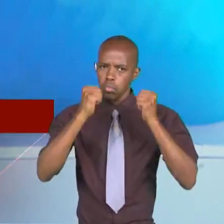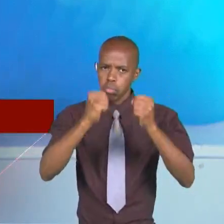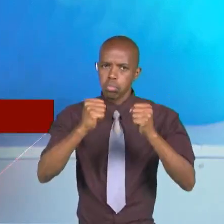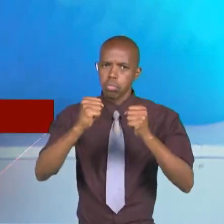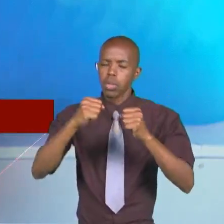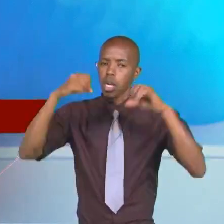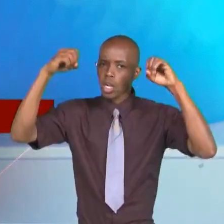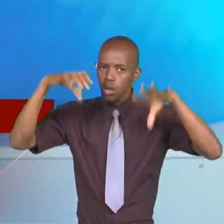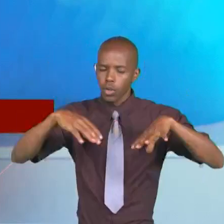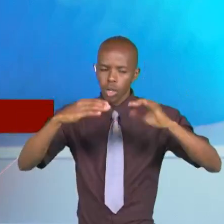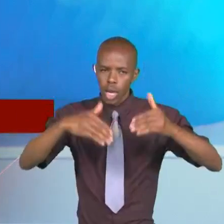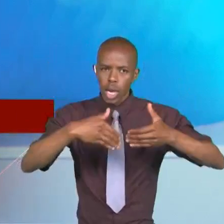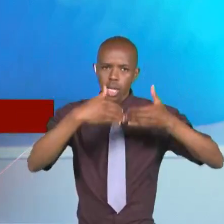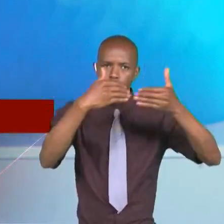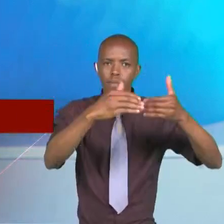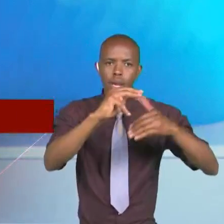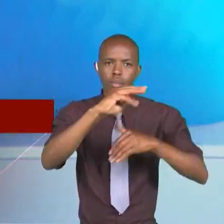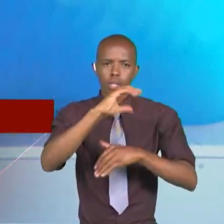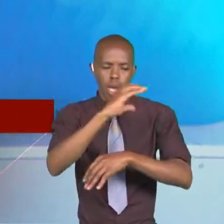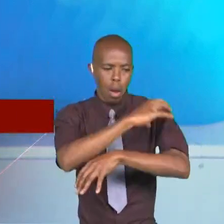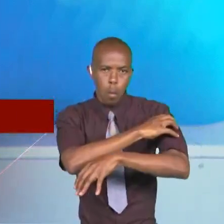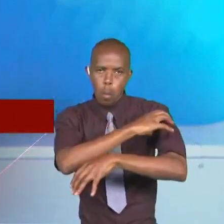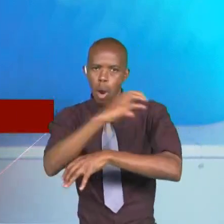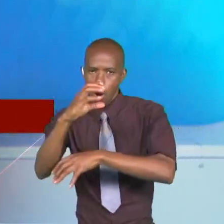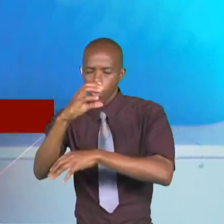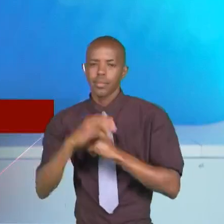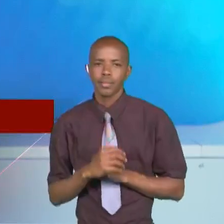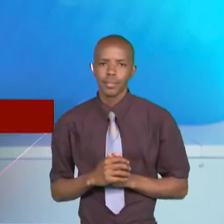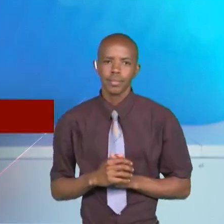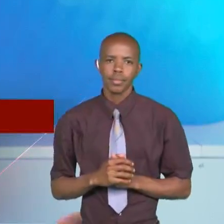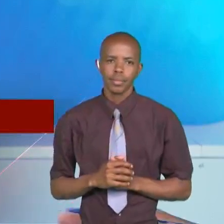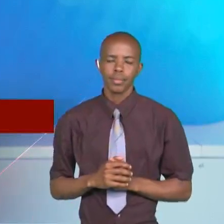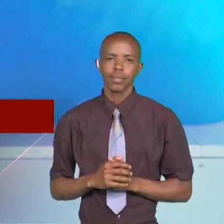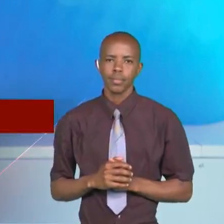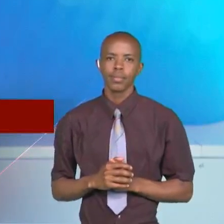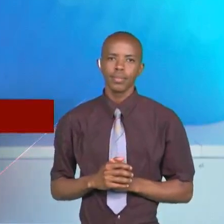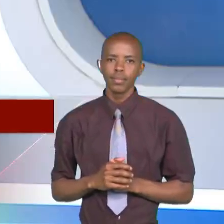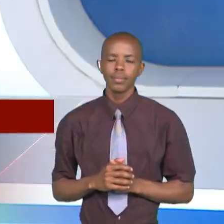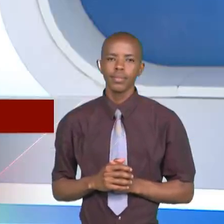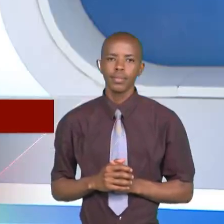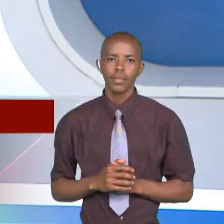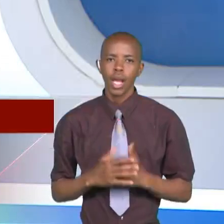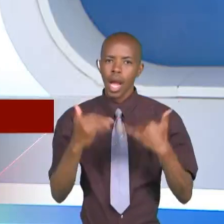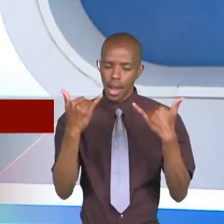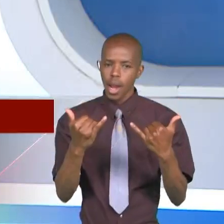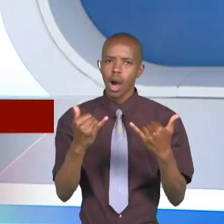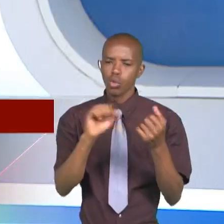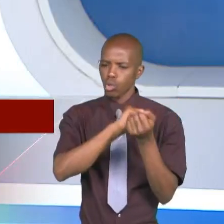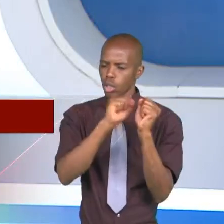MCAs power to be able to execute their duties and functions effectively. Now let us change gear